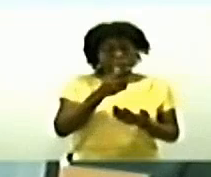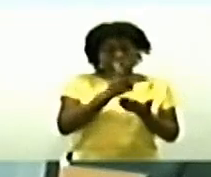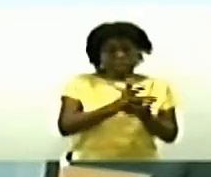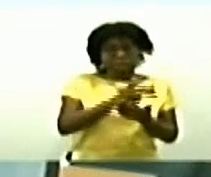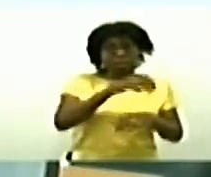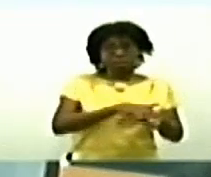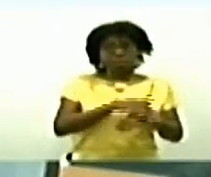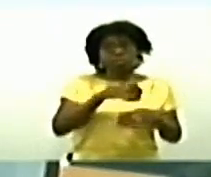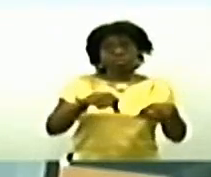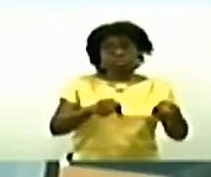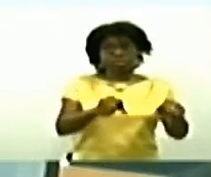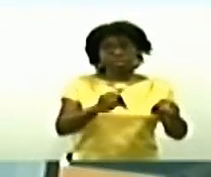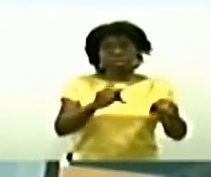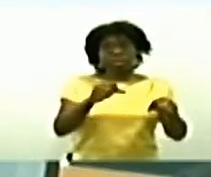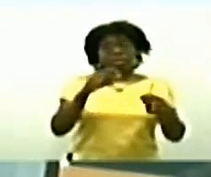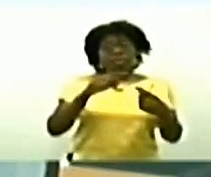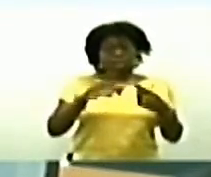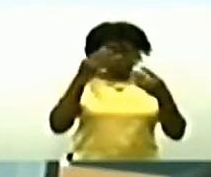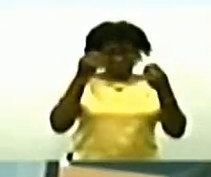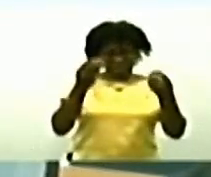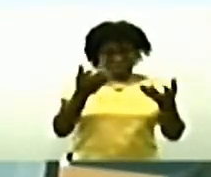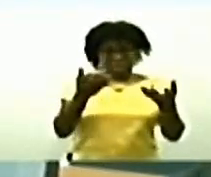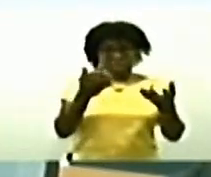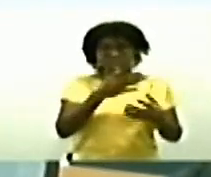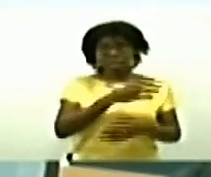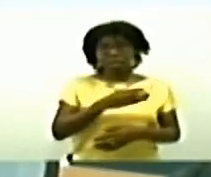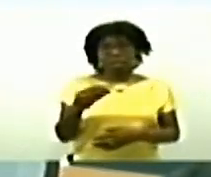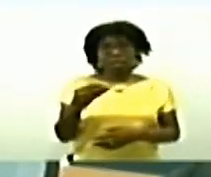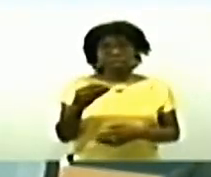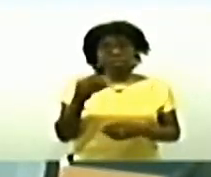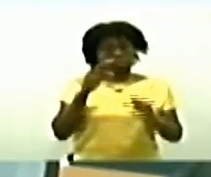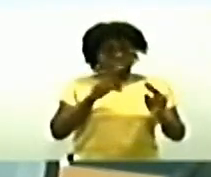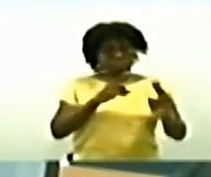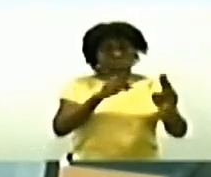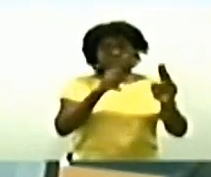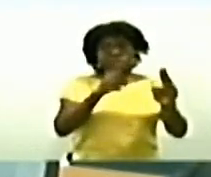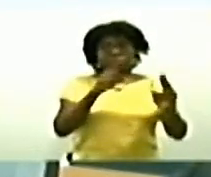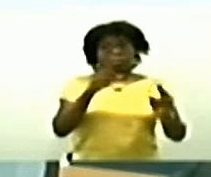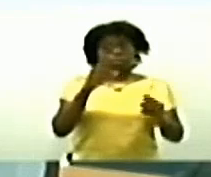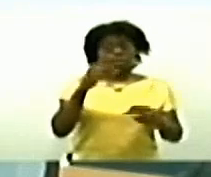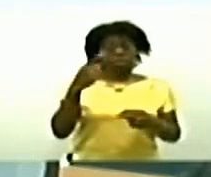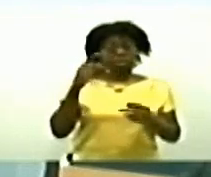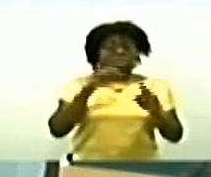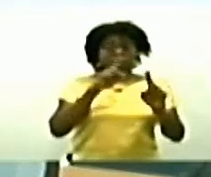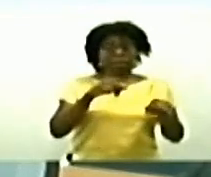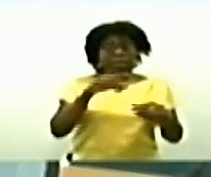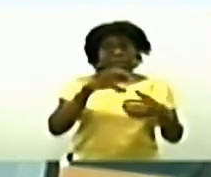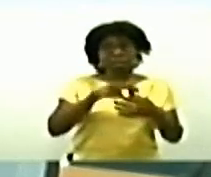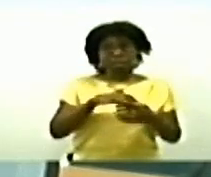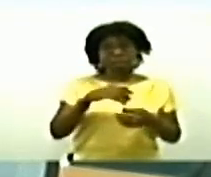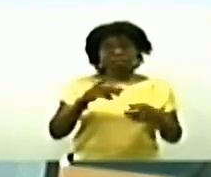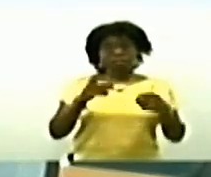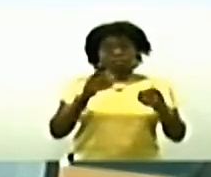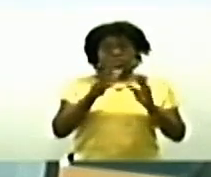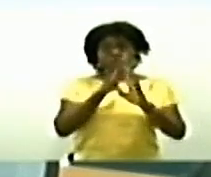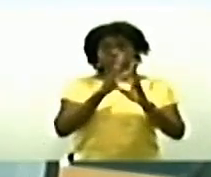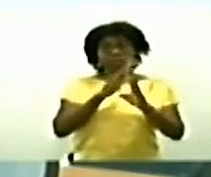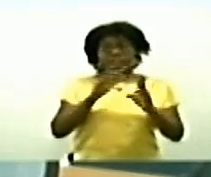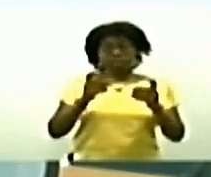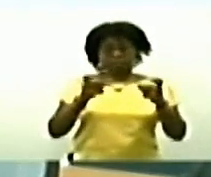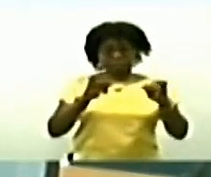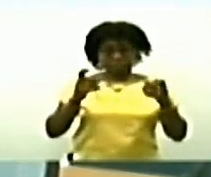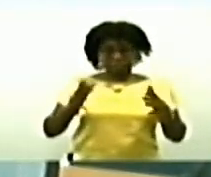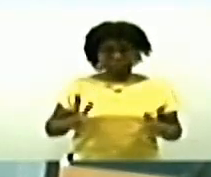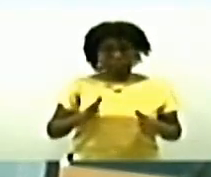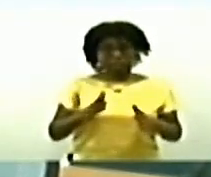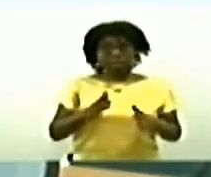to obey and to honor the command of our traffic warden. But all in all, Mr.